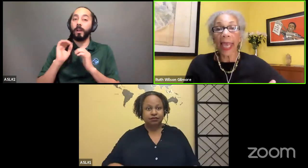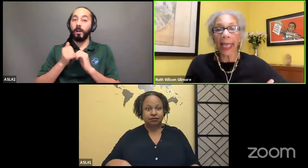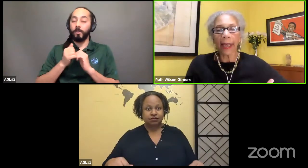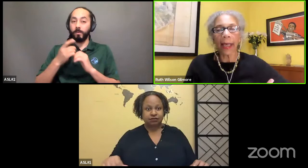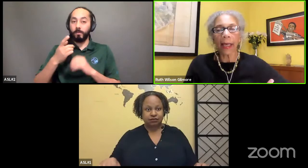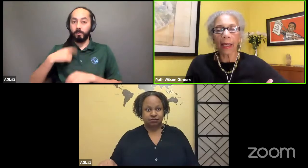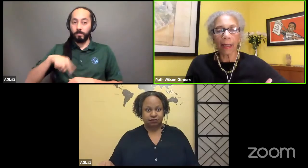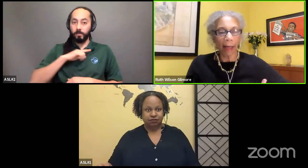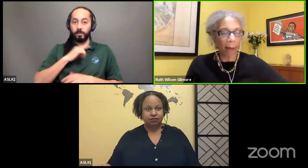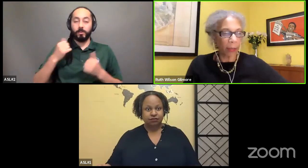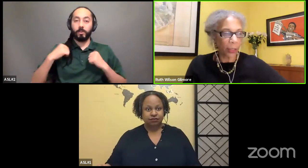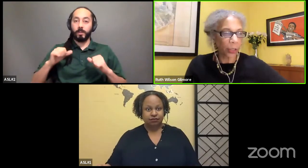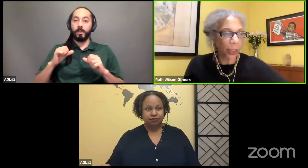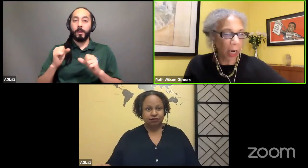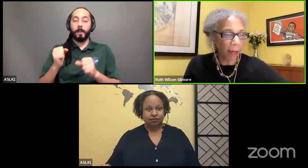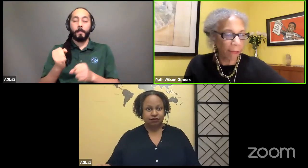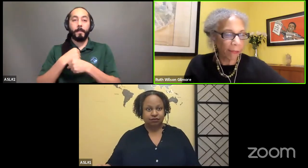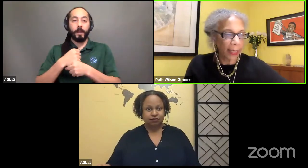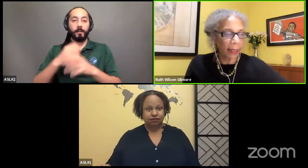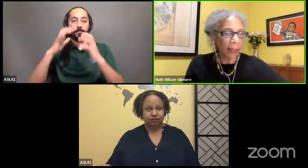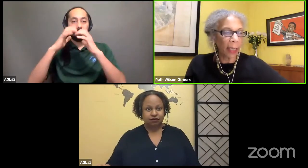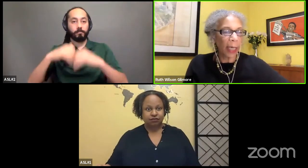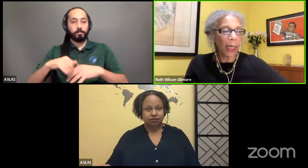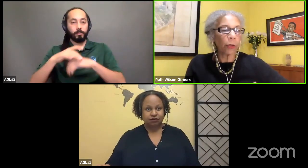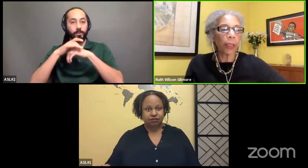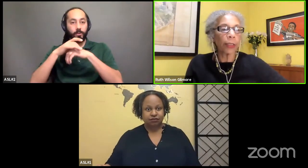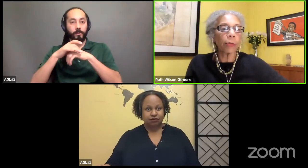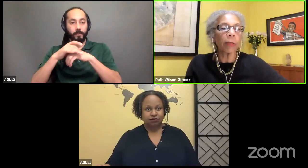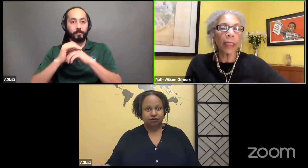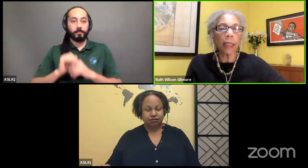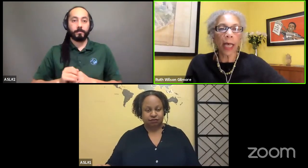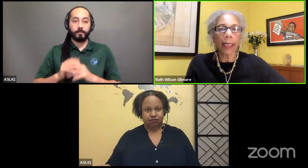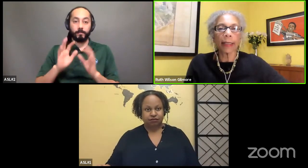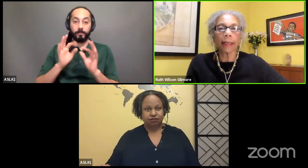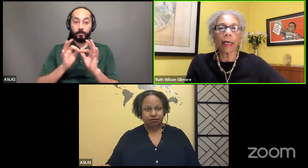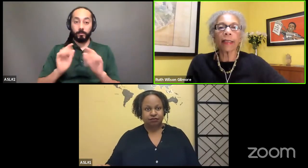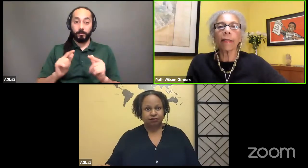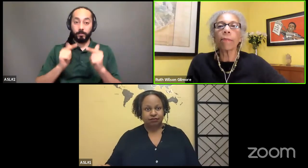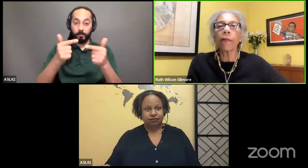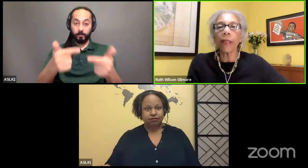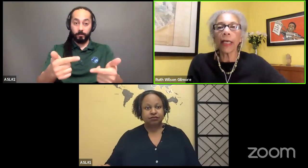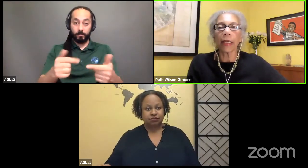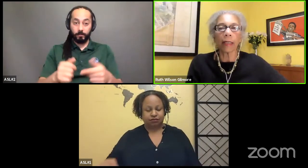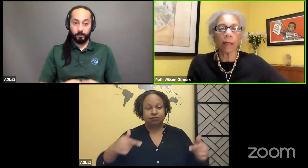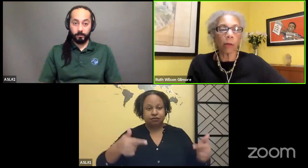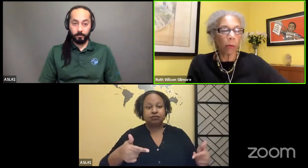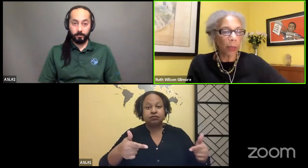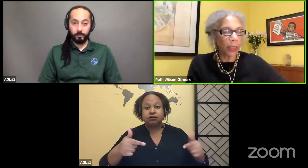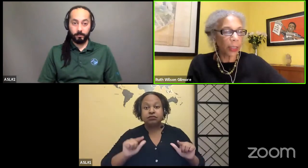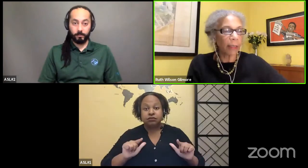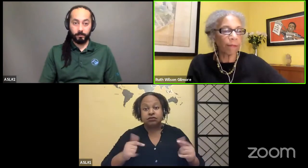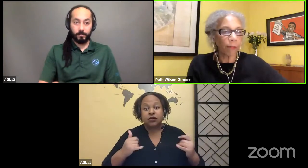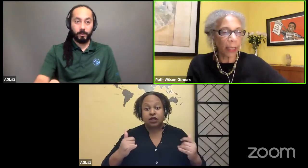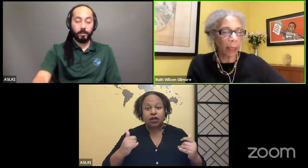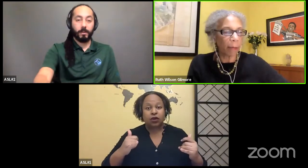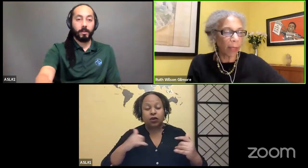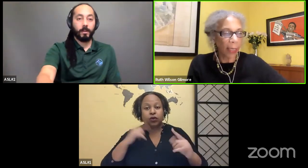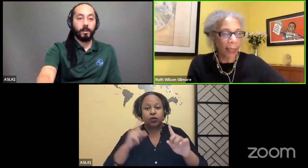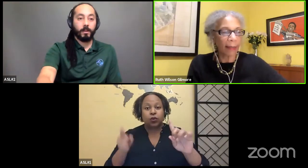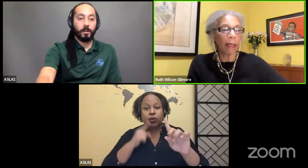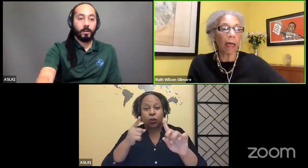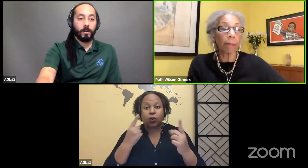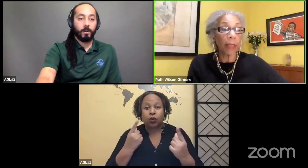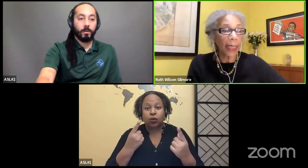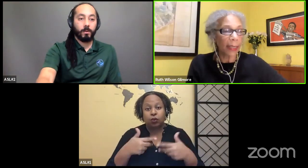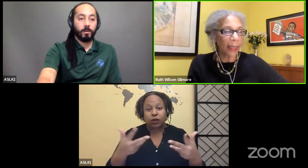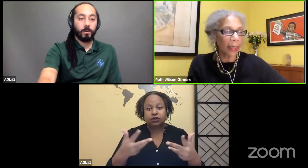to make abolition geographies in order to realize a simple thing, which is freedom